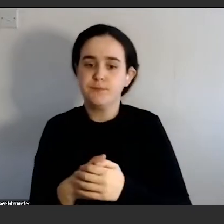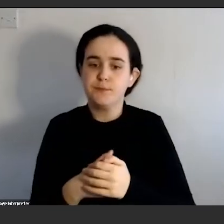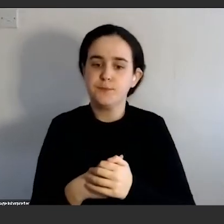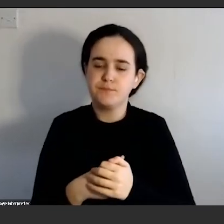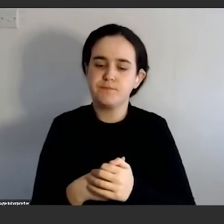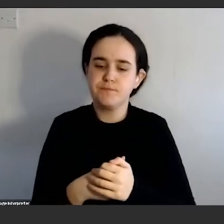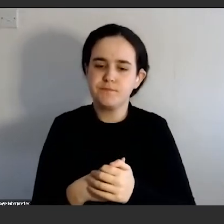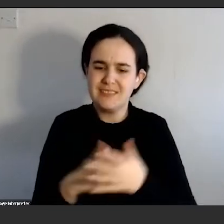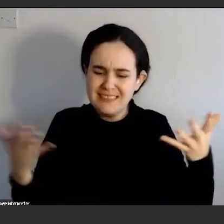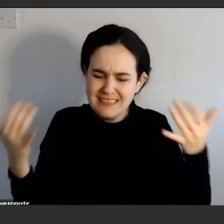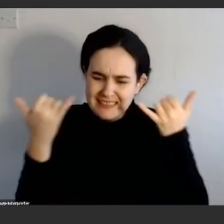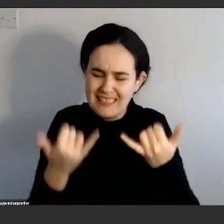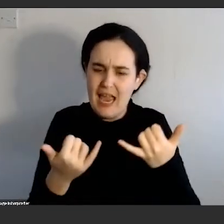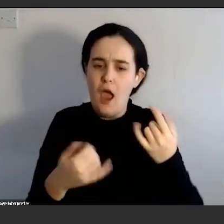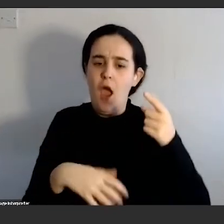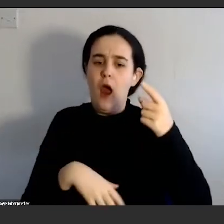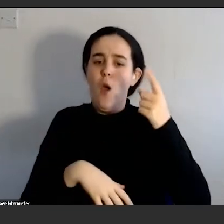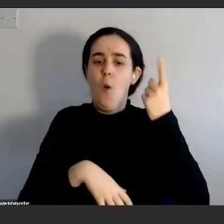my colleagues from WHO.